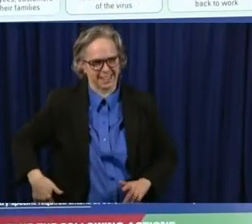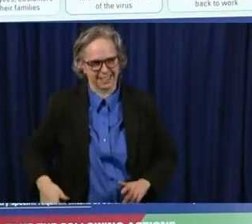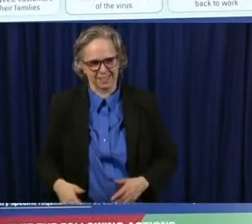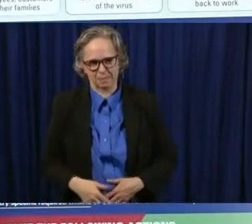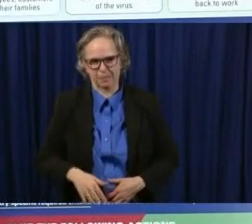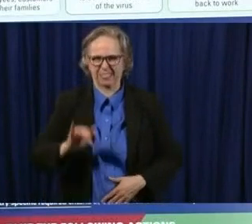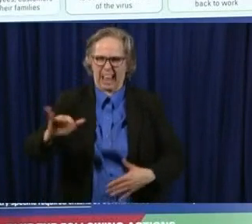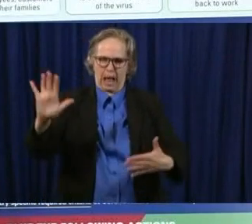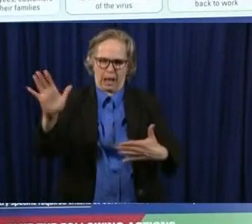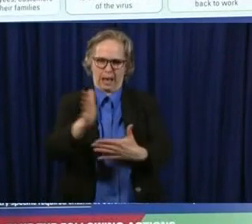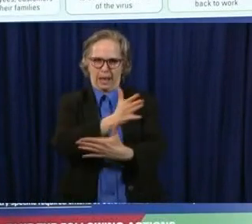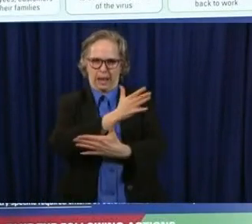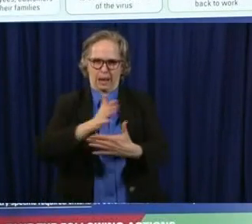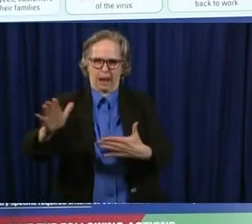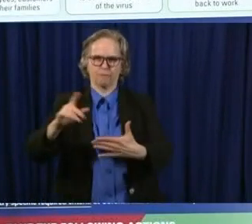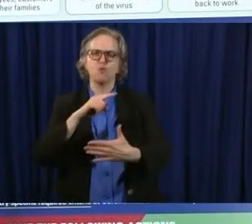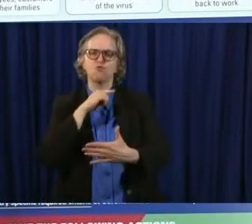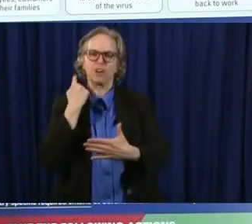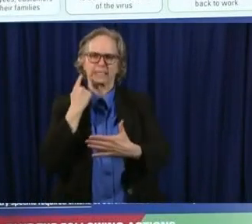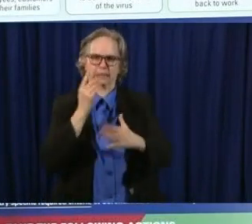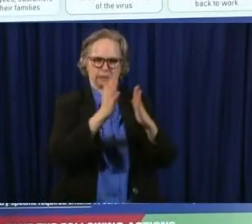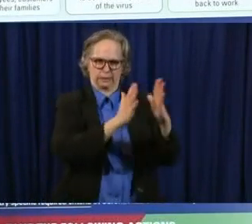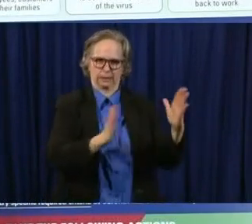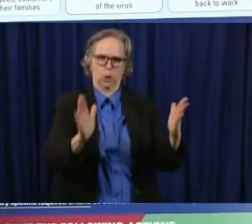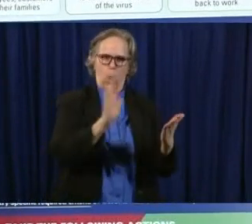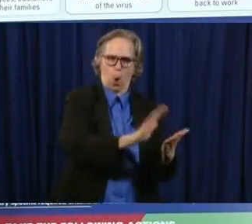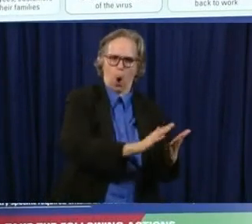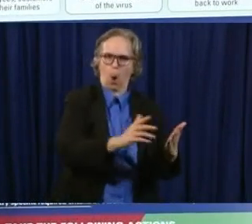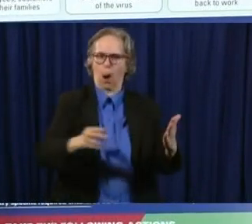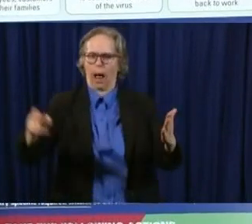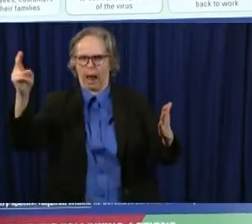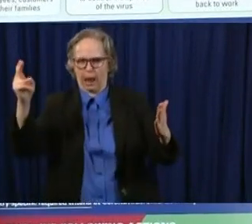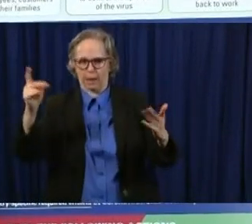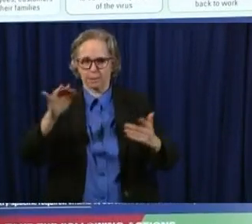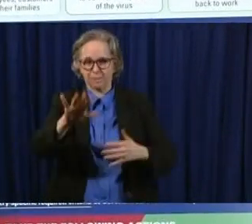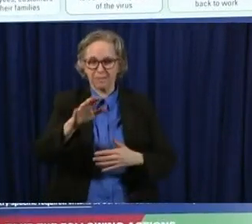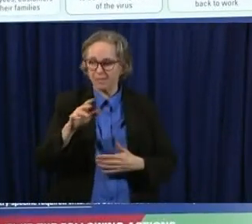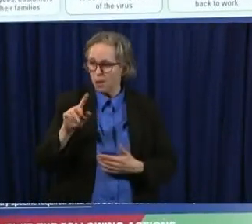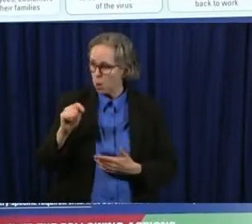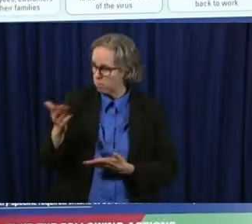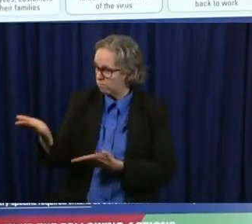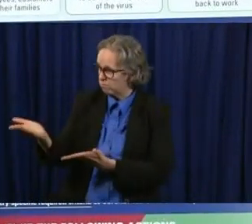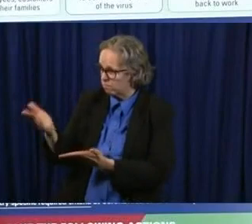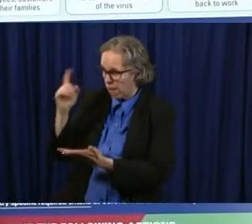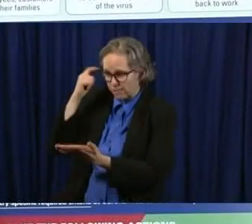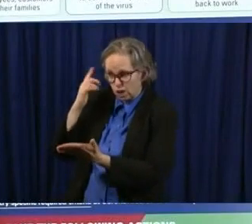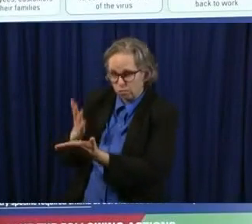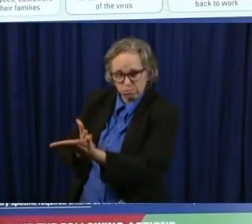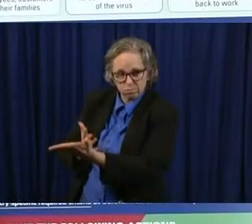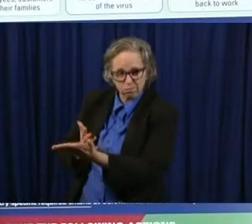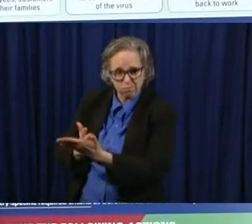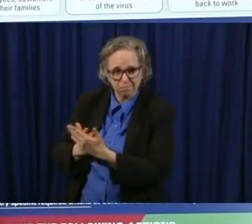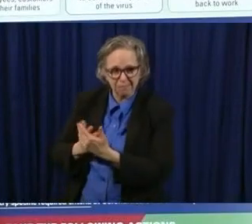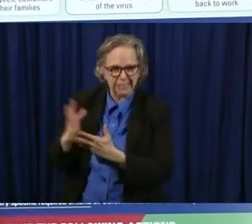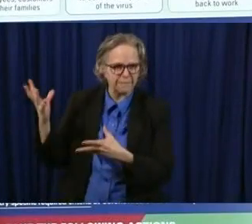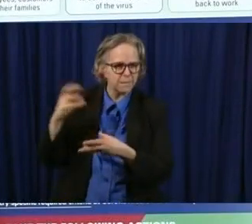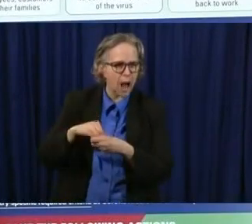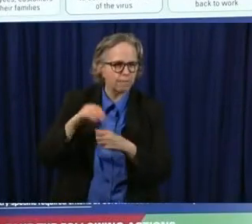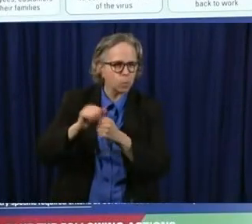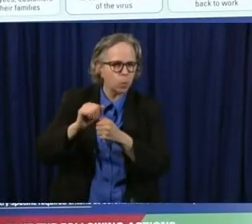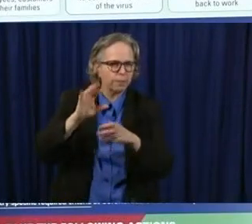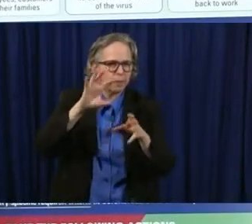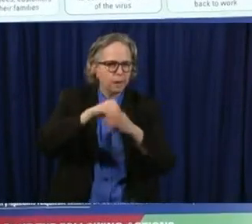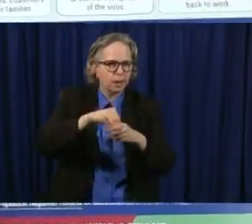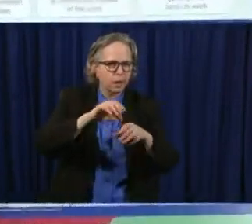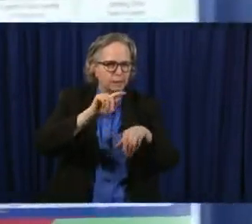uh as we go forward i'm gonna let the lieutenant governor because he was worked on the task force uh i don't